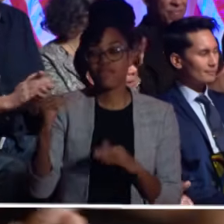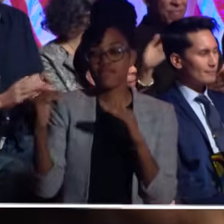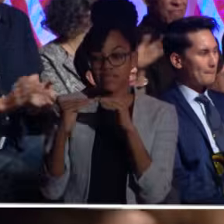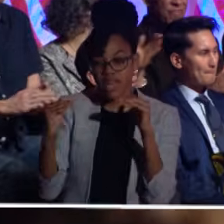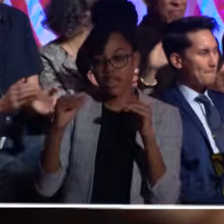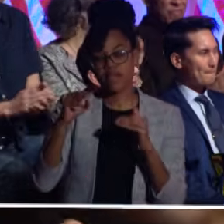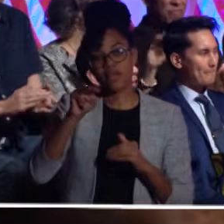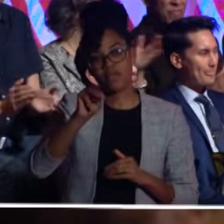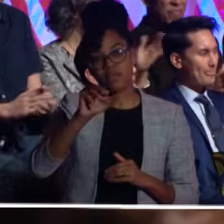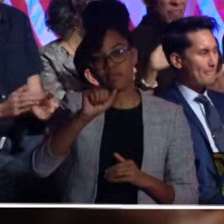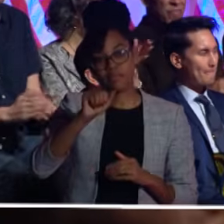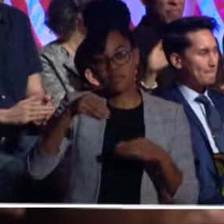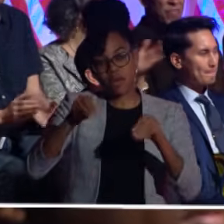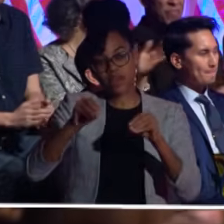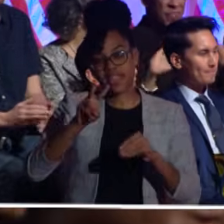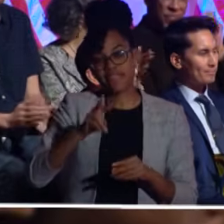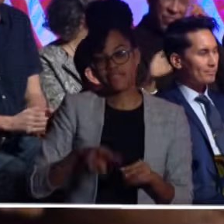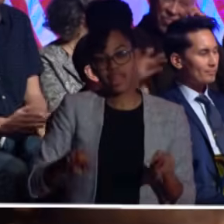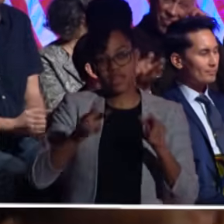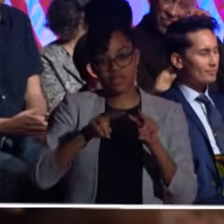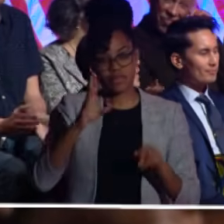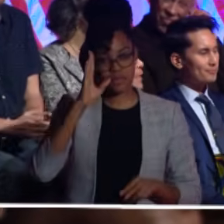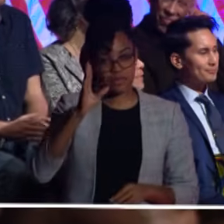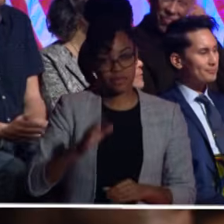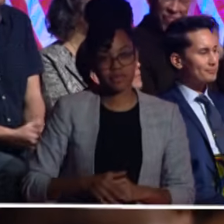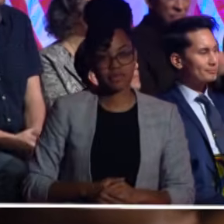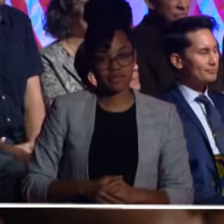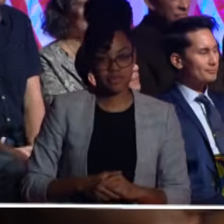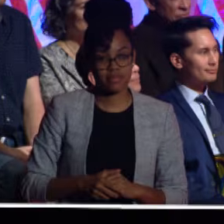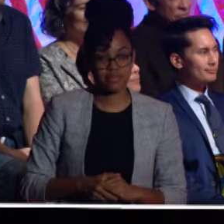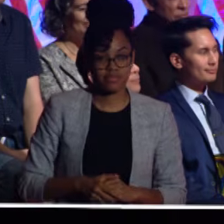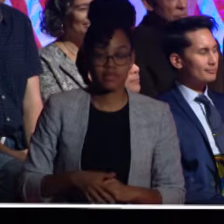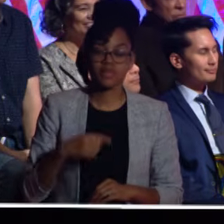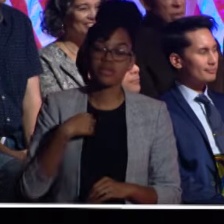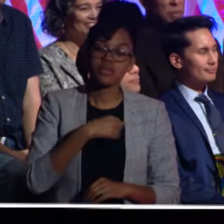We have shown that we have the ability, the desire, and